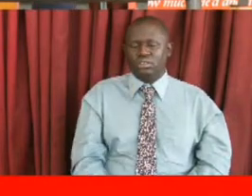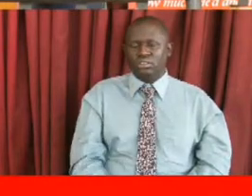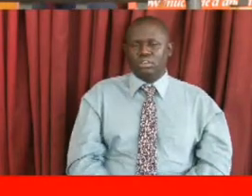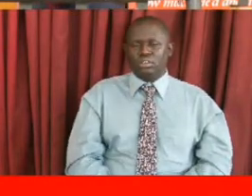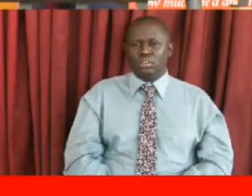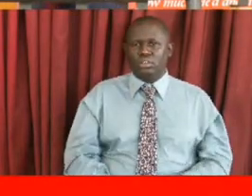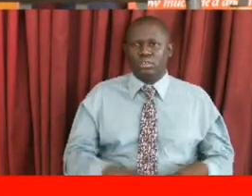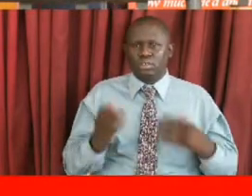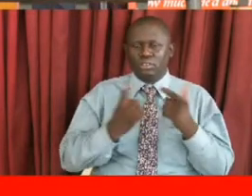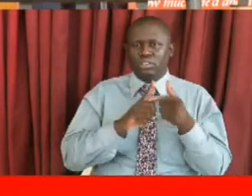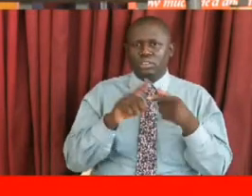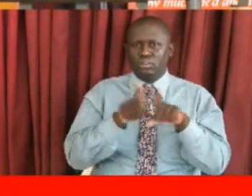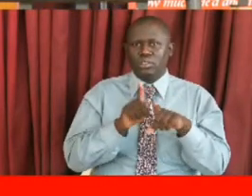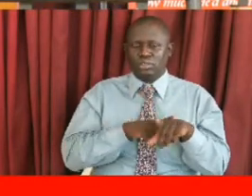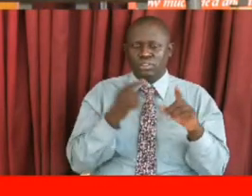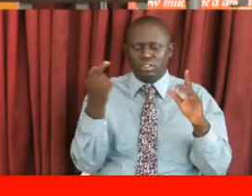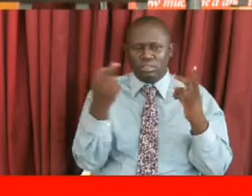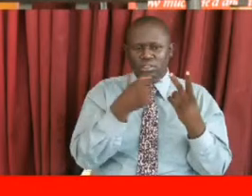with this